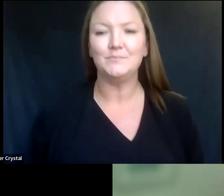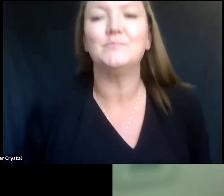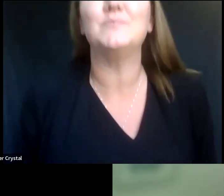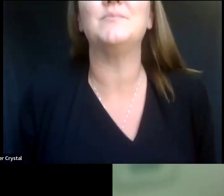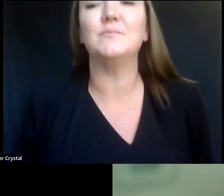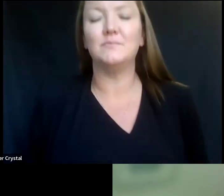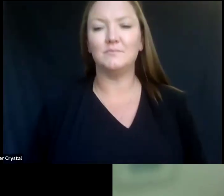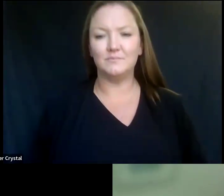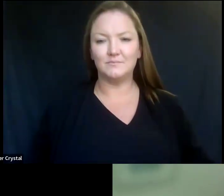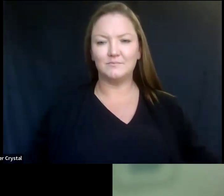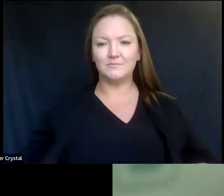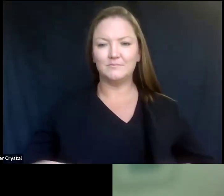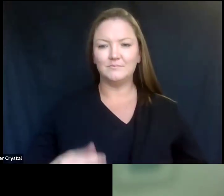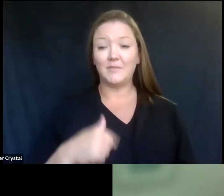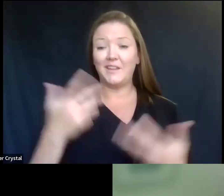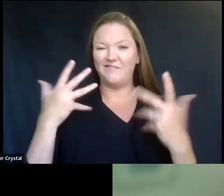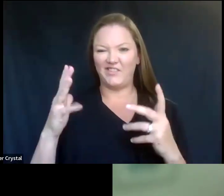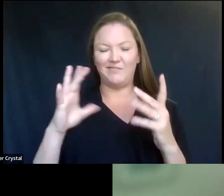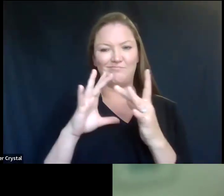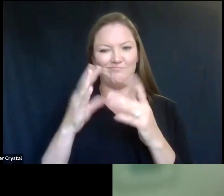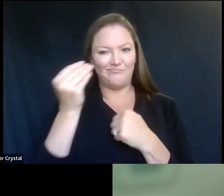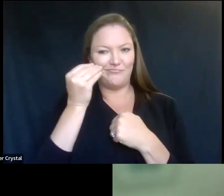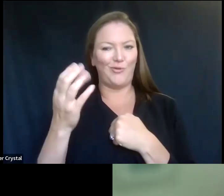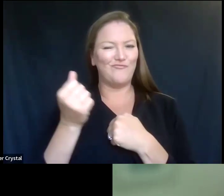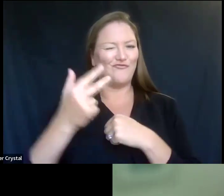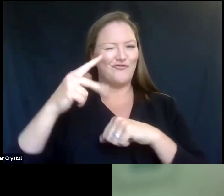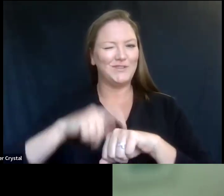As I have shared with you a number of times that,